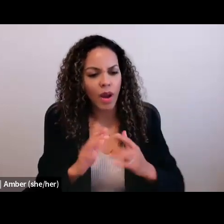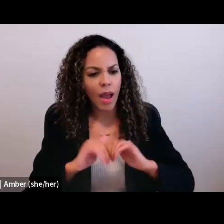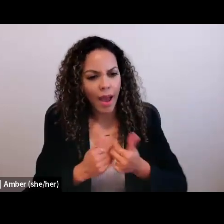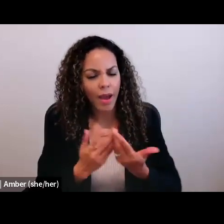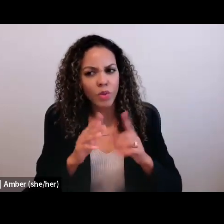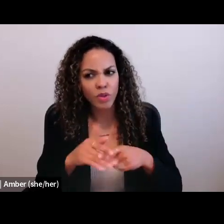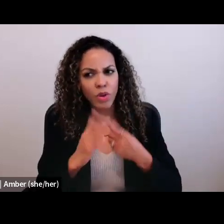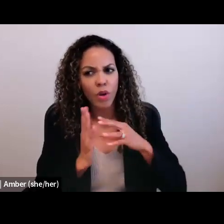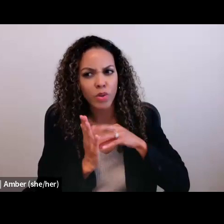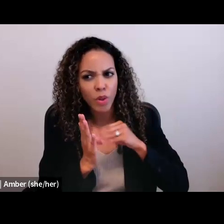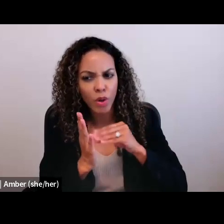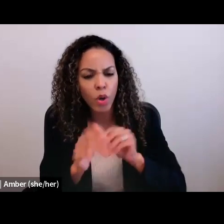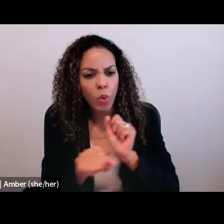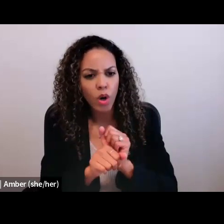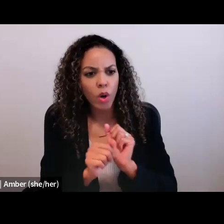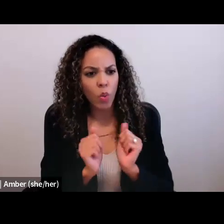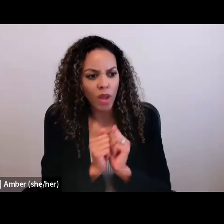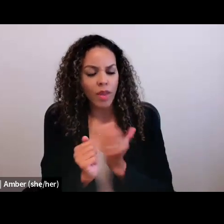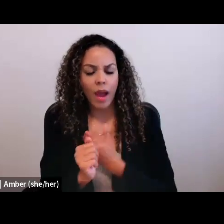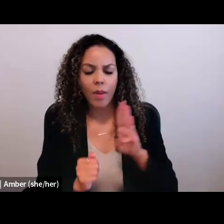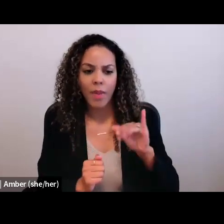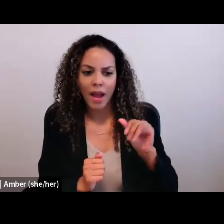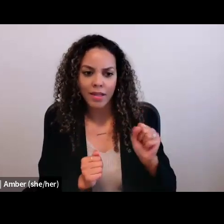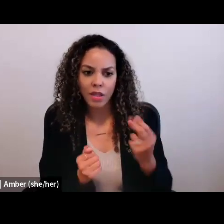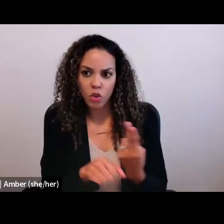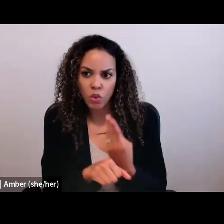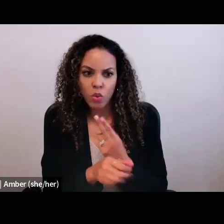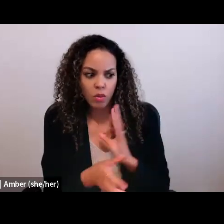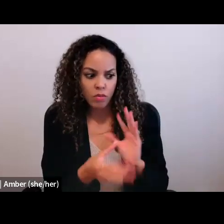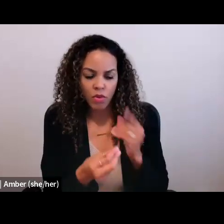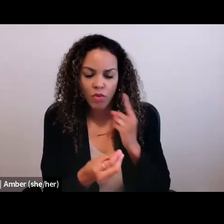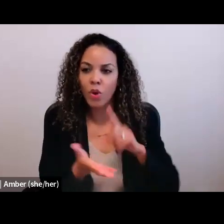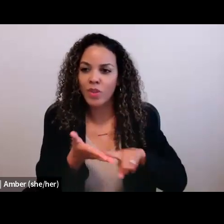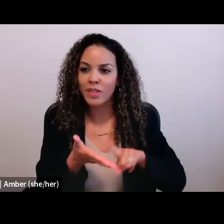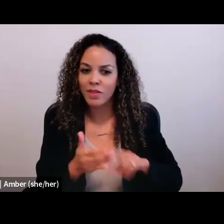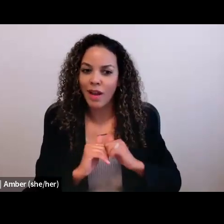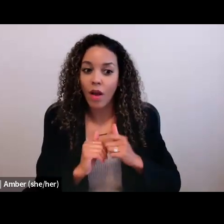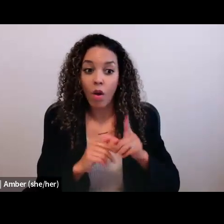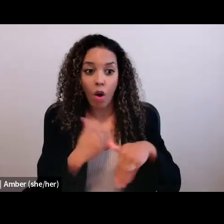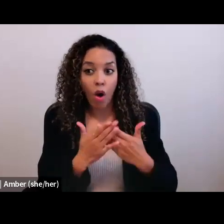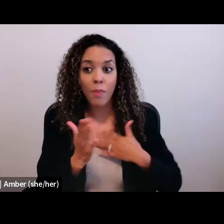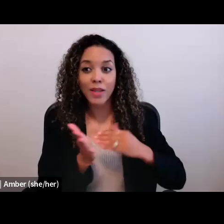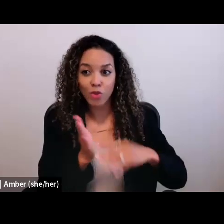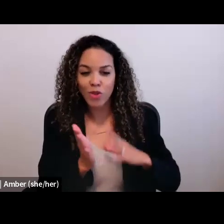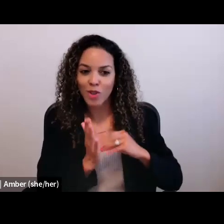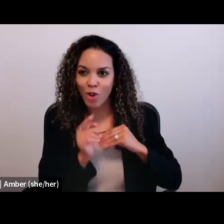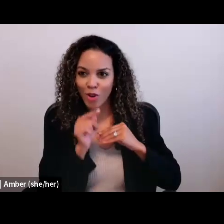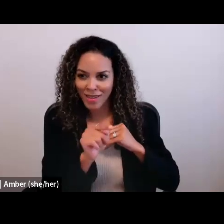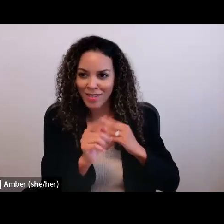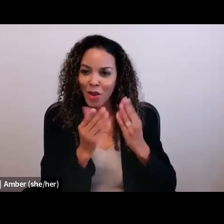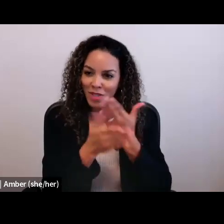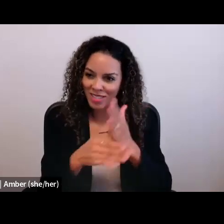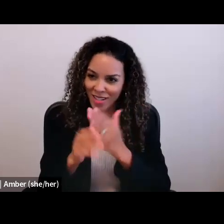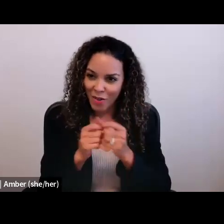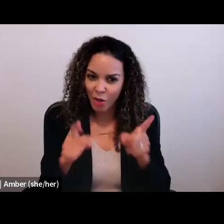learn and work with our biases and use that for research? I have all of my students learn this, so I'm going to share it with you. It's called